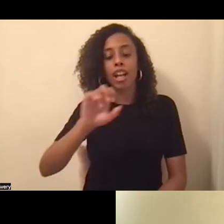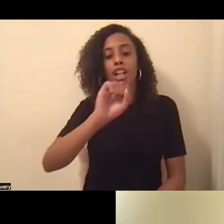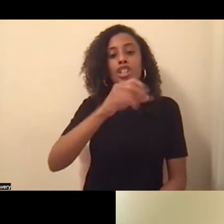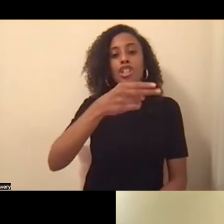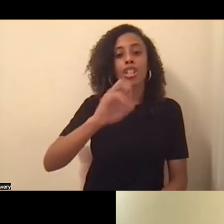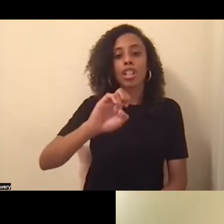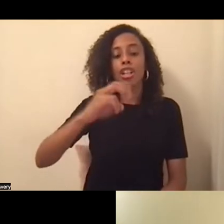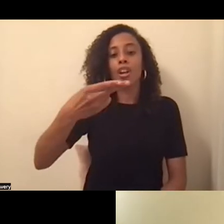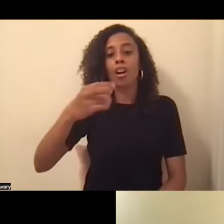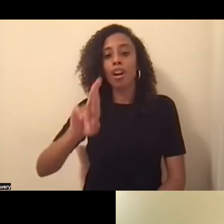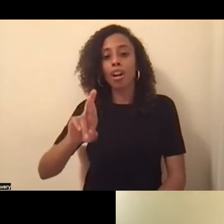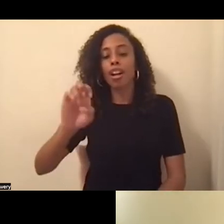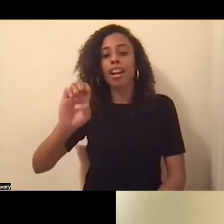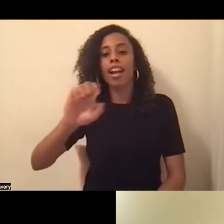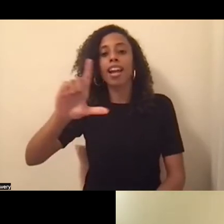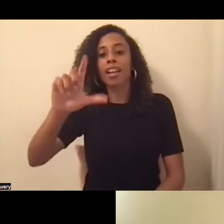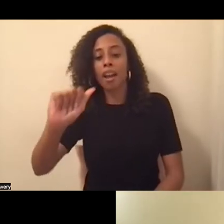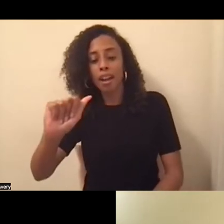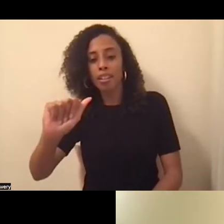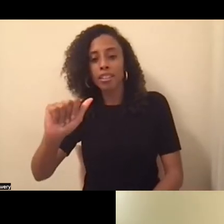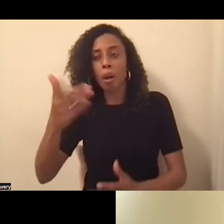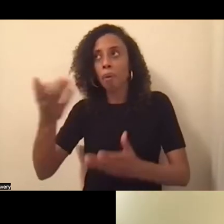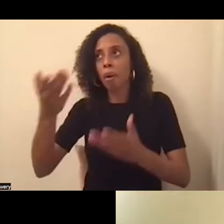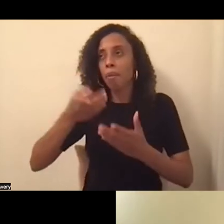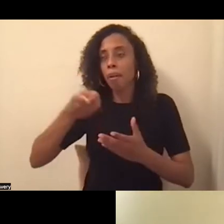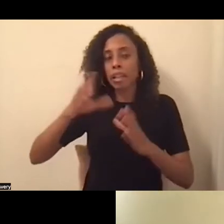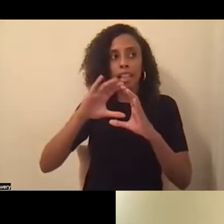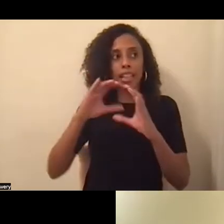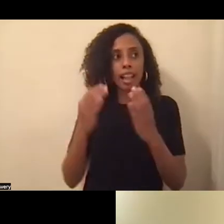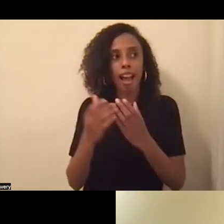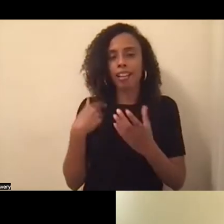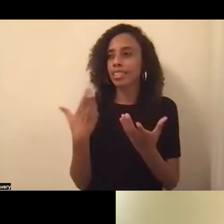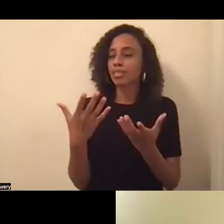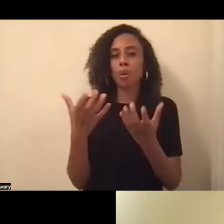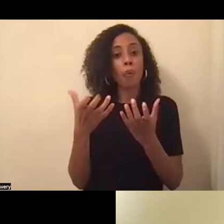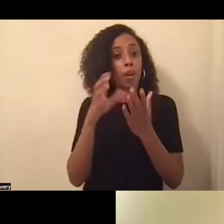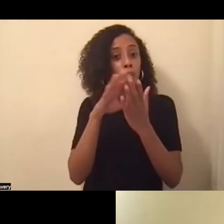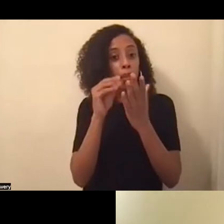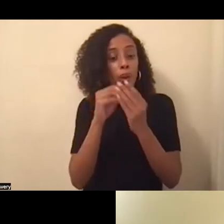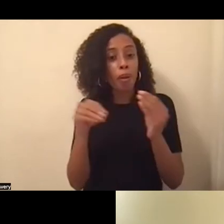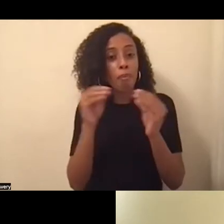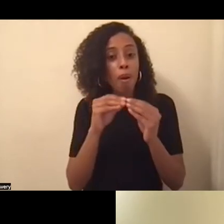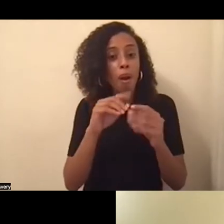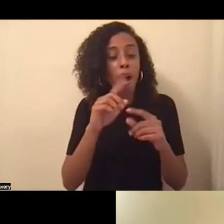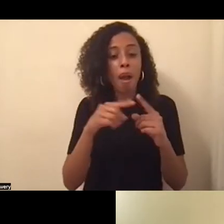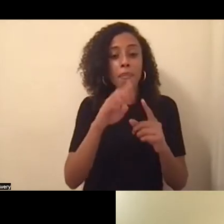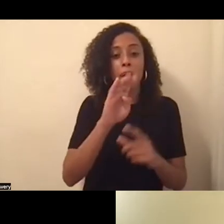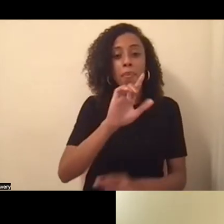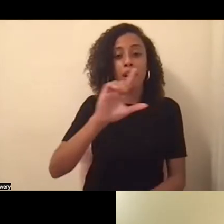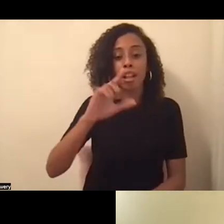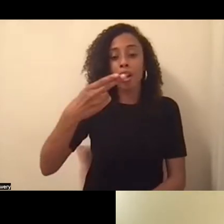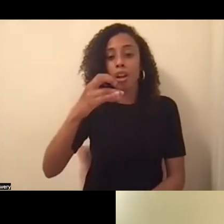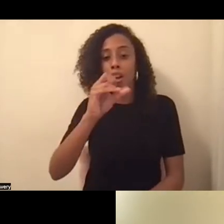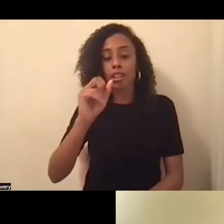to this class is really just wanting to learn more about Bell Hooks's practices and how to apply